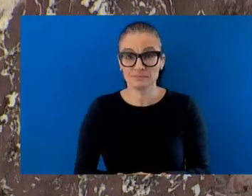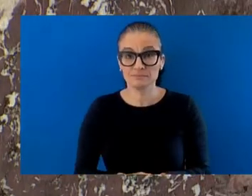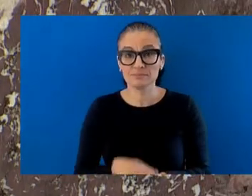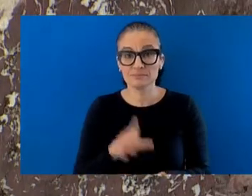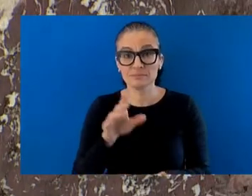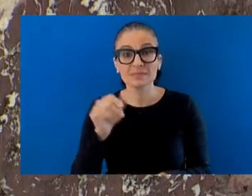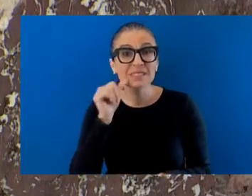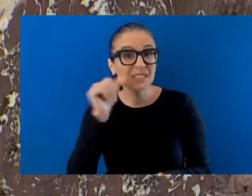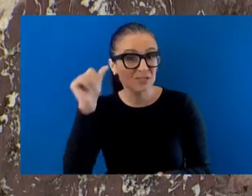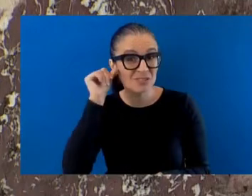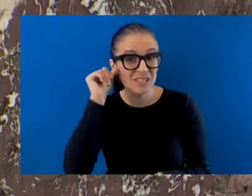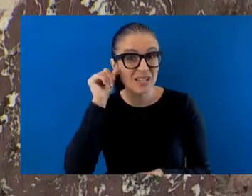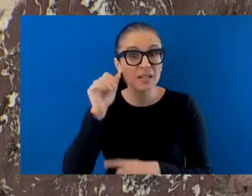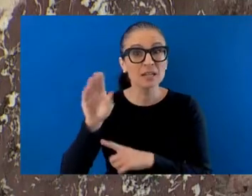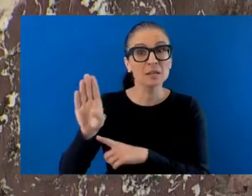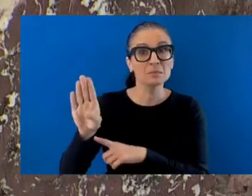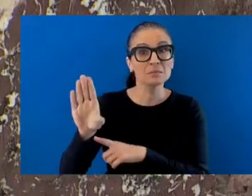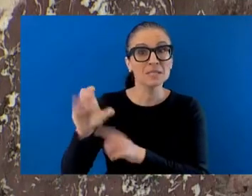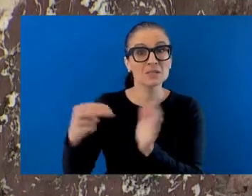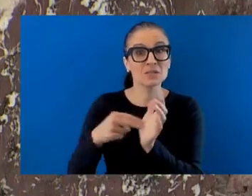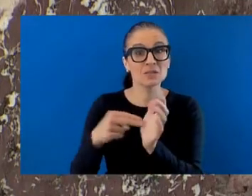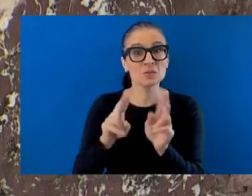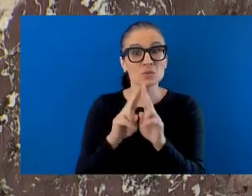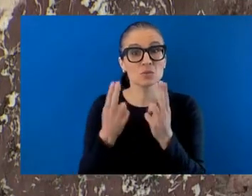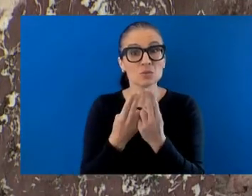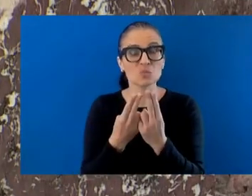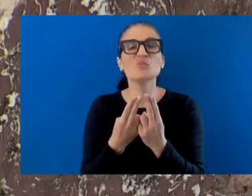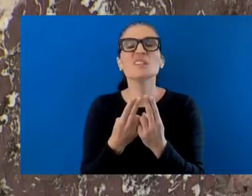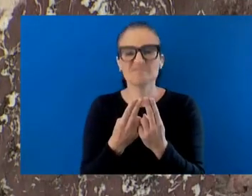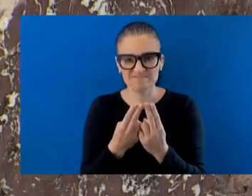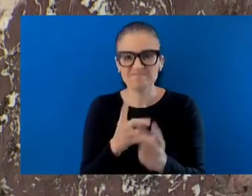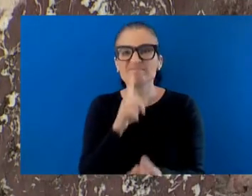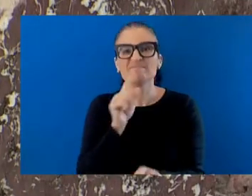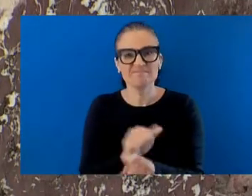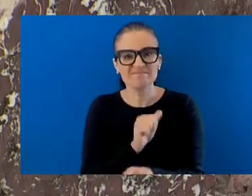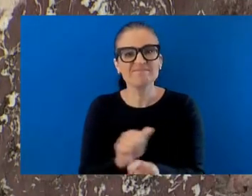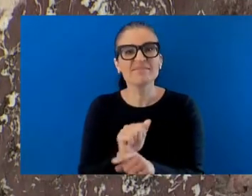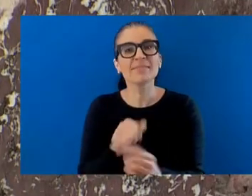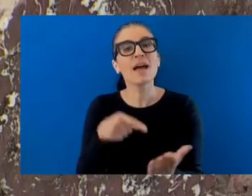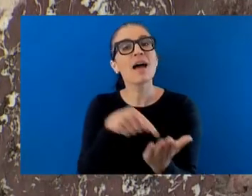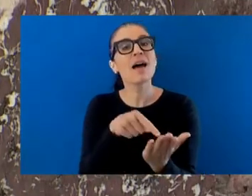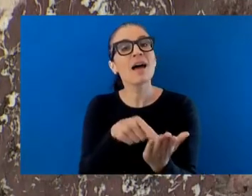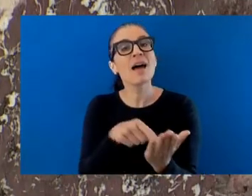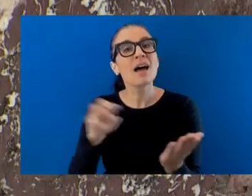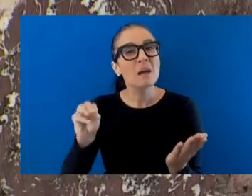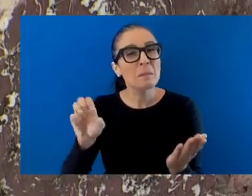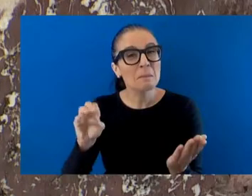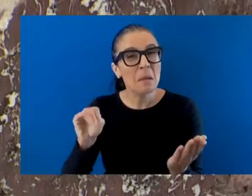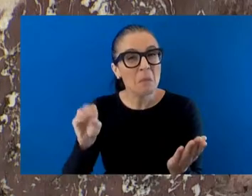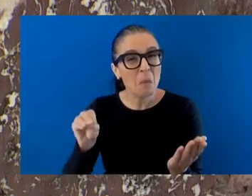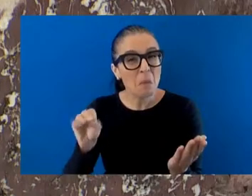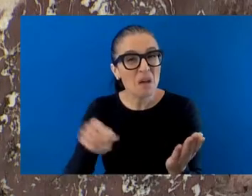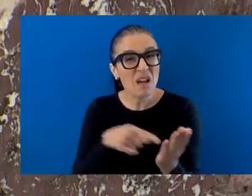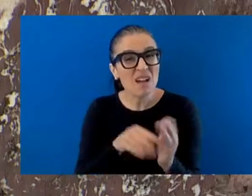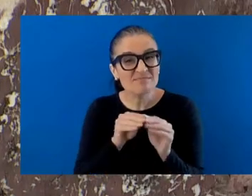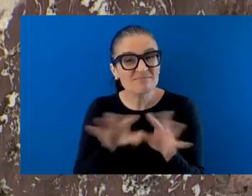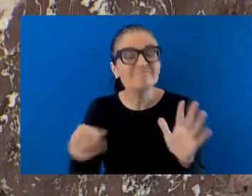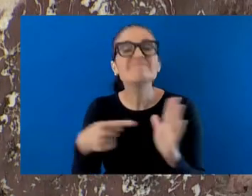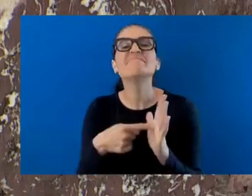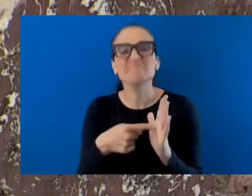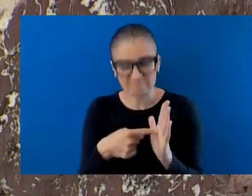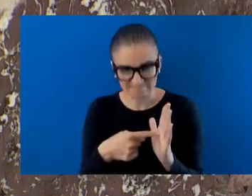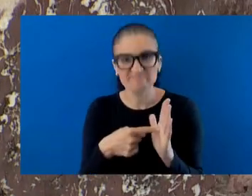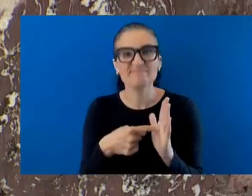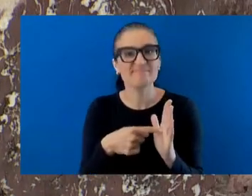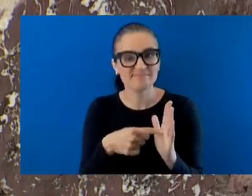memo reflect the reality of rampant illicit drug use that's being allowed within hospitals and is